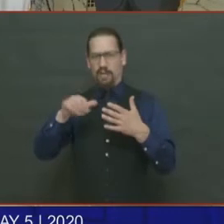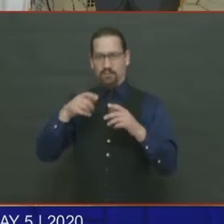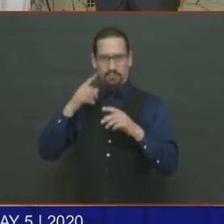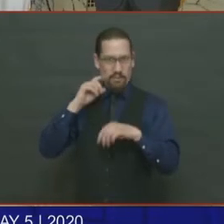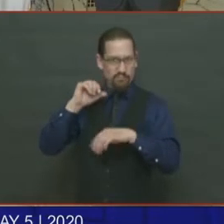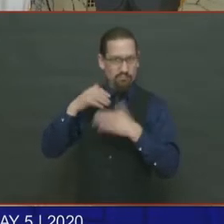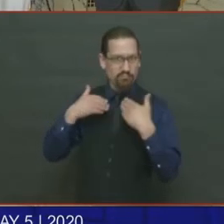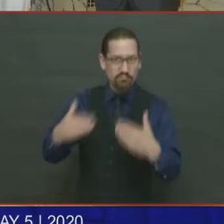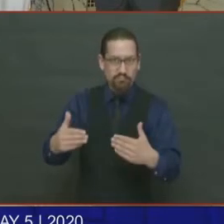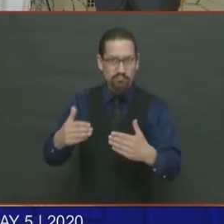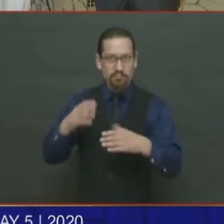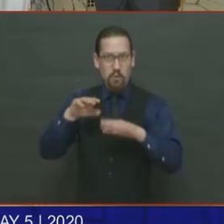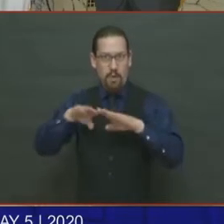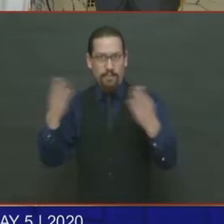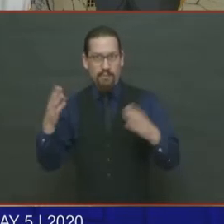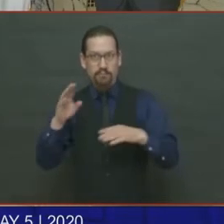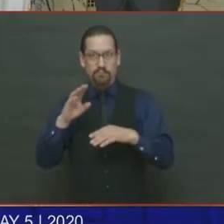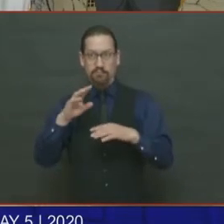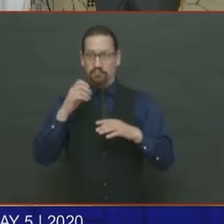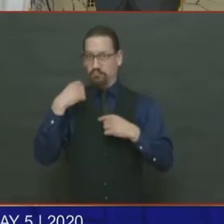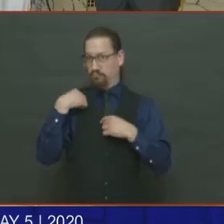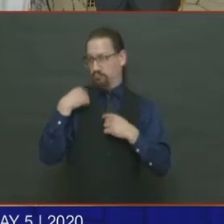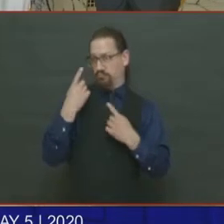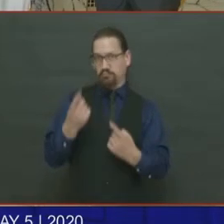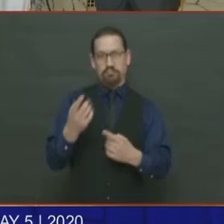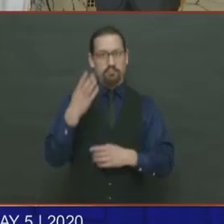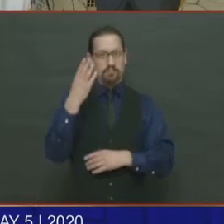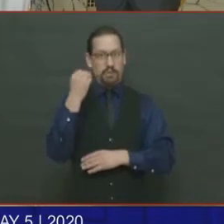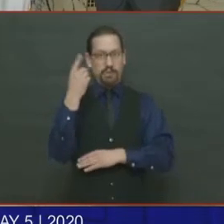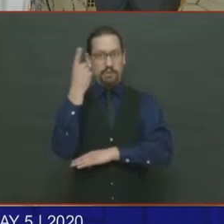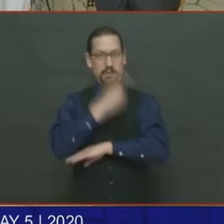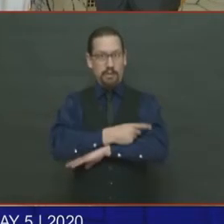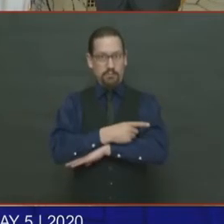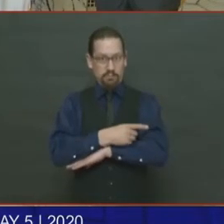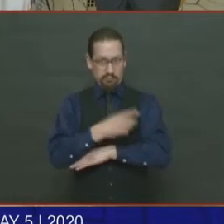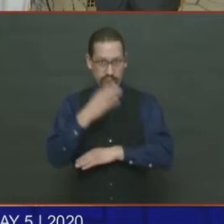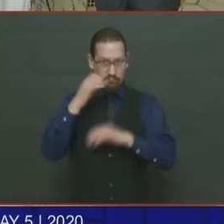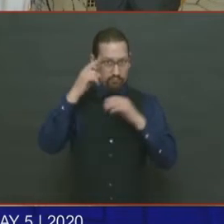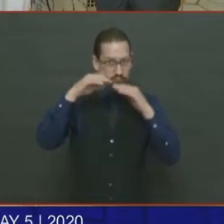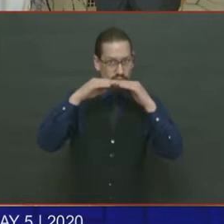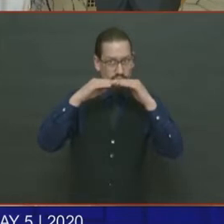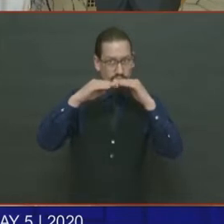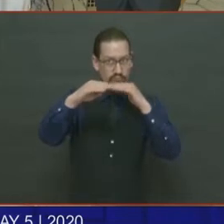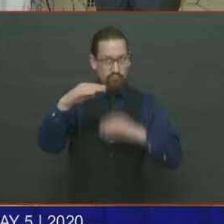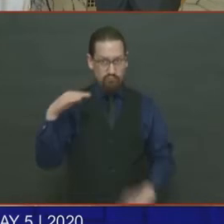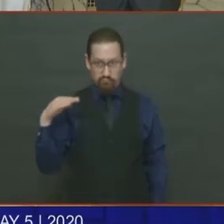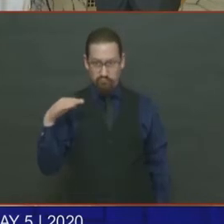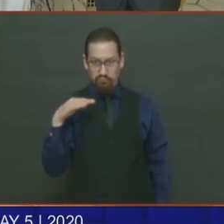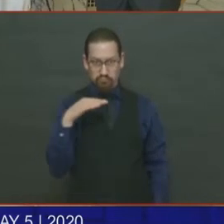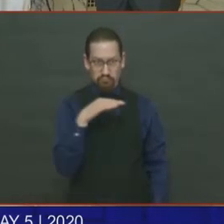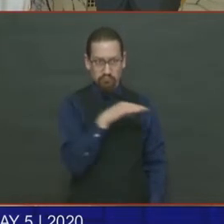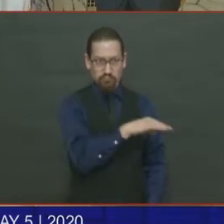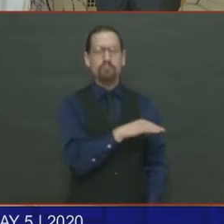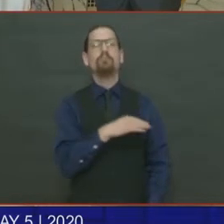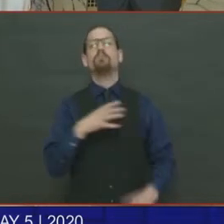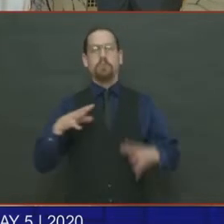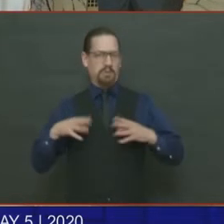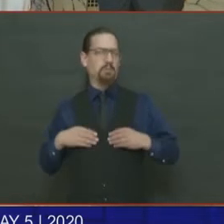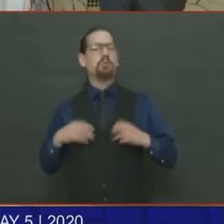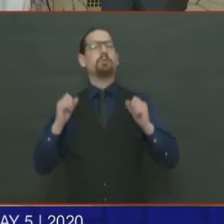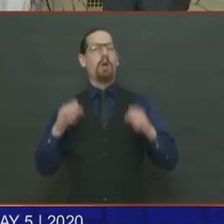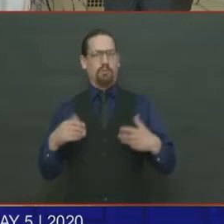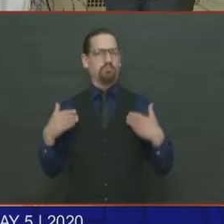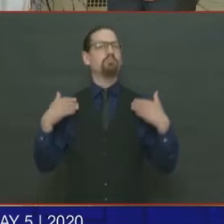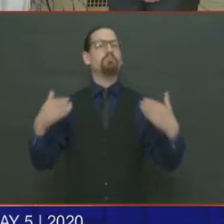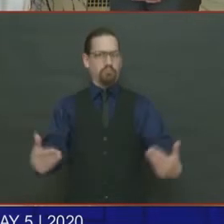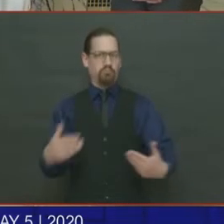plateau is acceptable. As for the other guidelines, I'll go through, if you want, I can go through